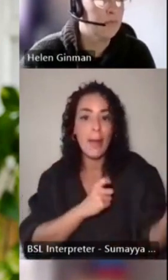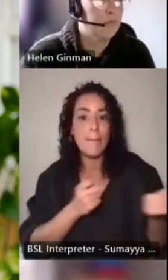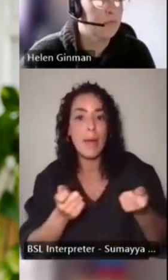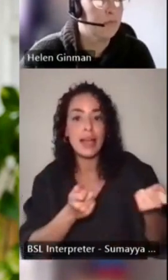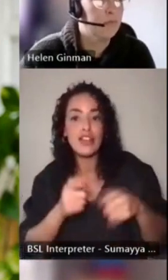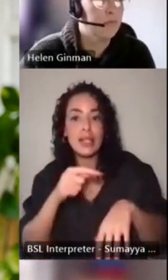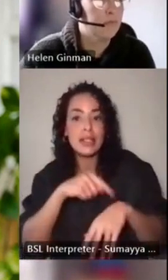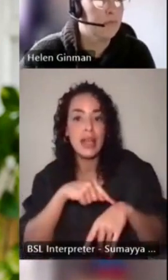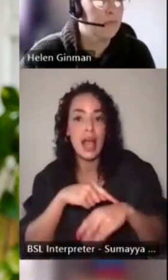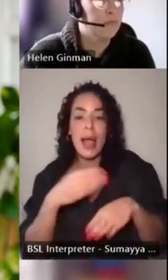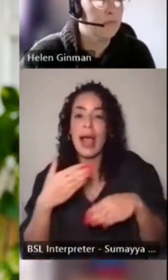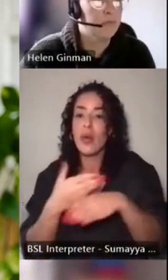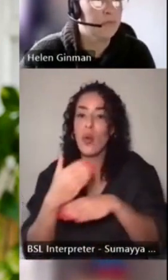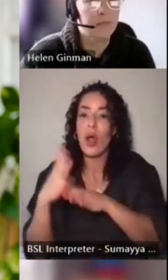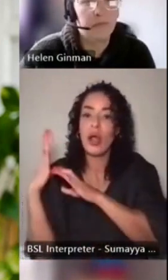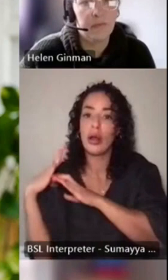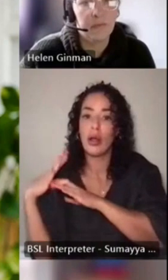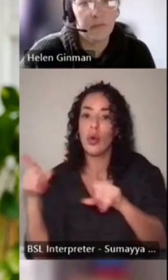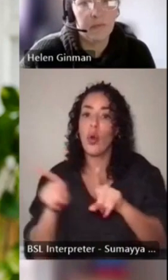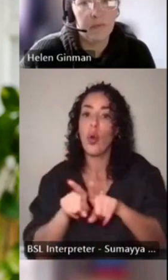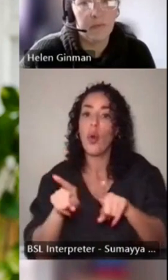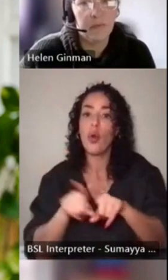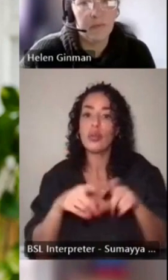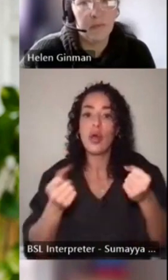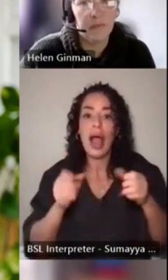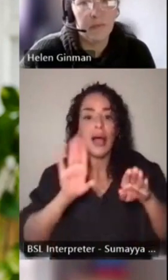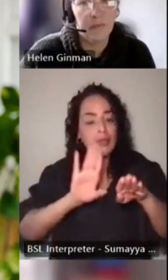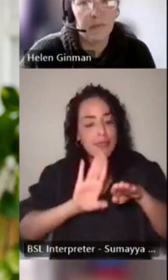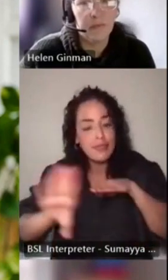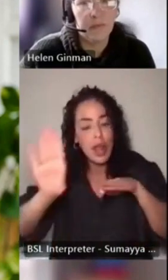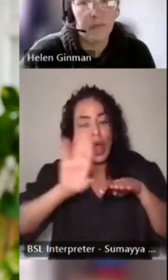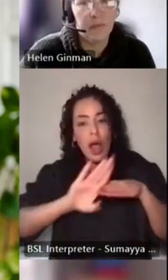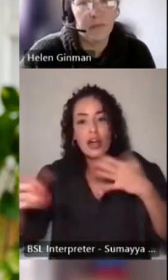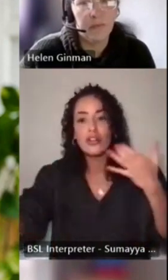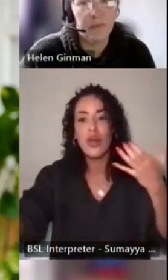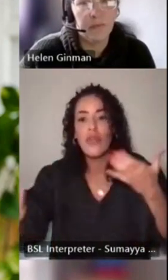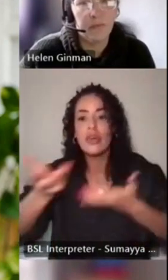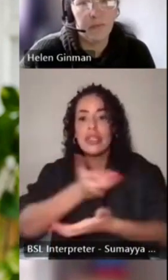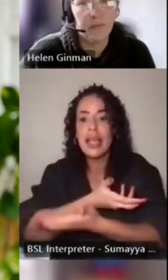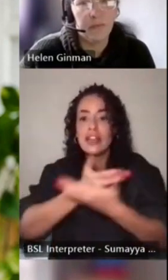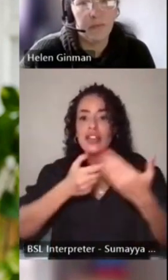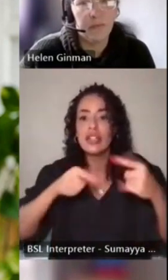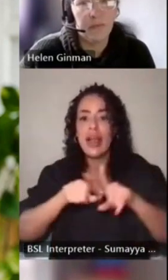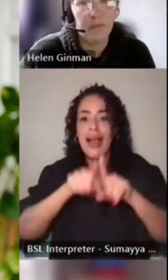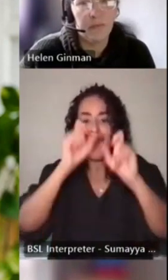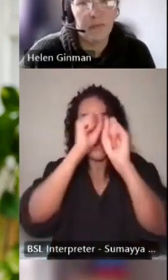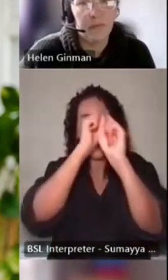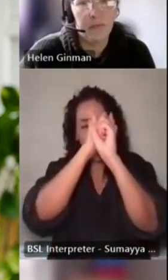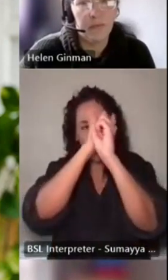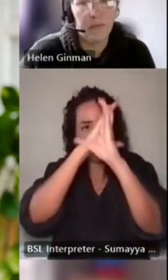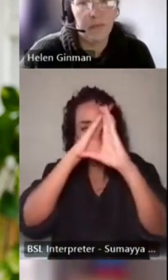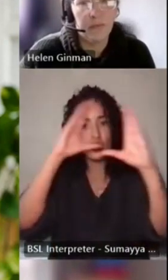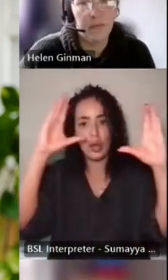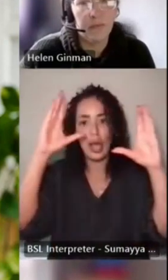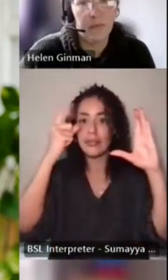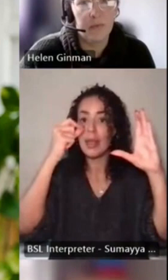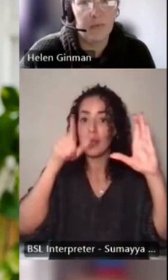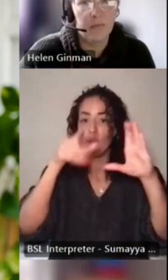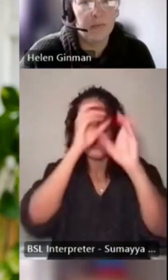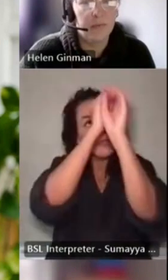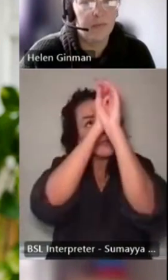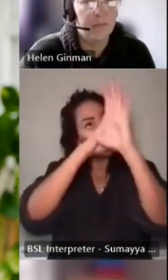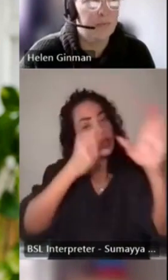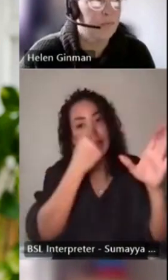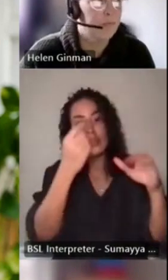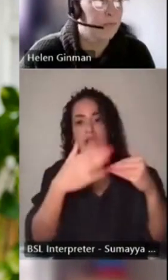We've also got rehearse conversations and visualize. So you might visualize yourself being assertive at work. This